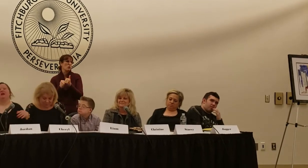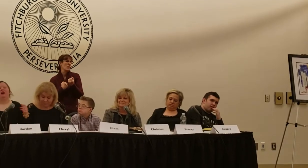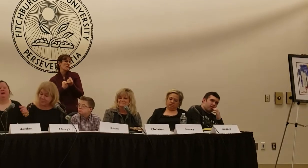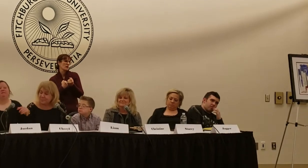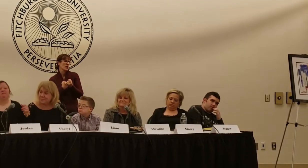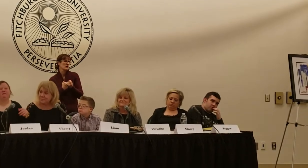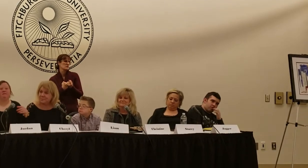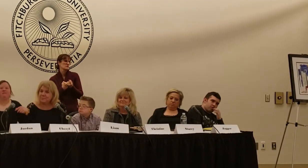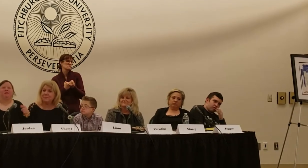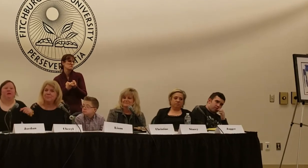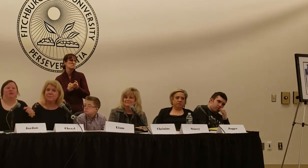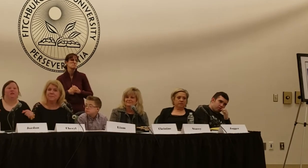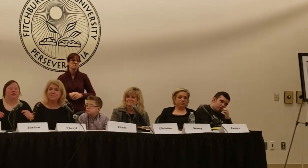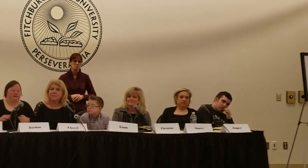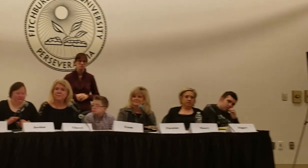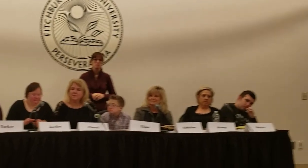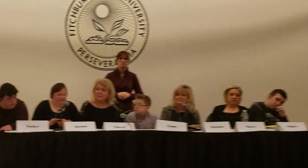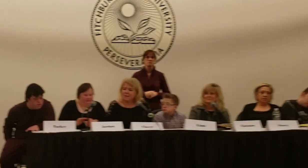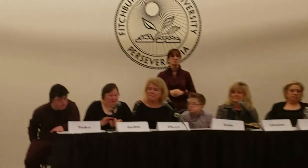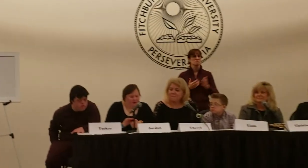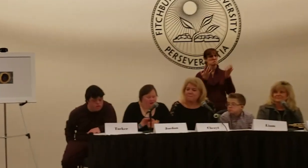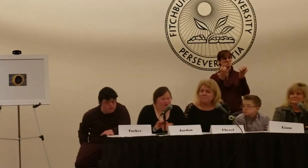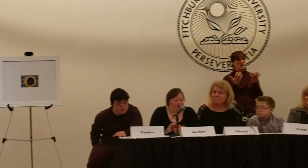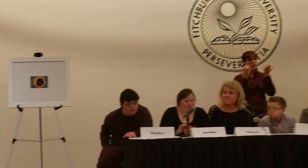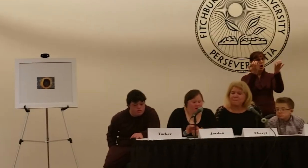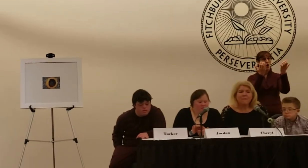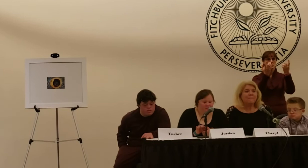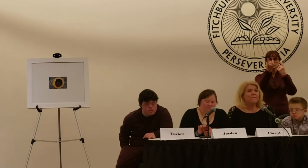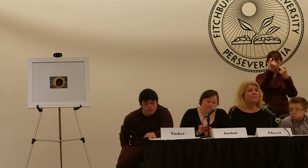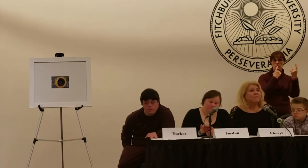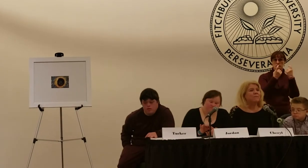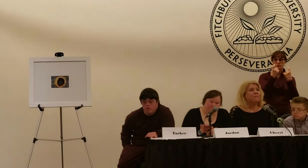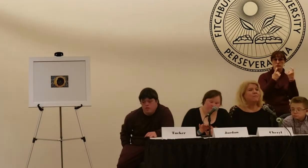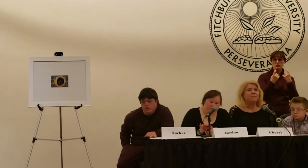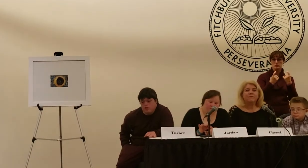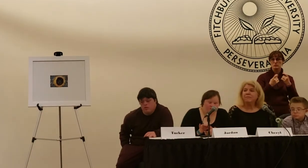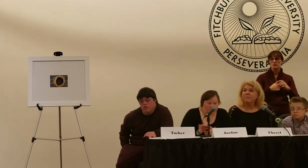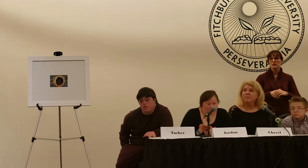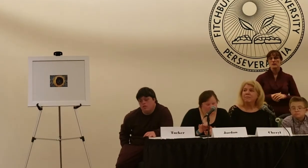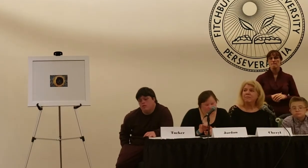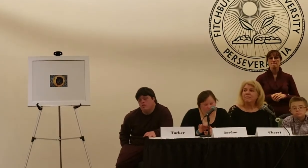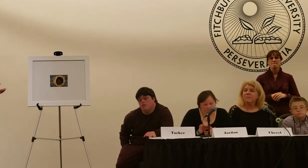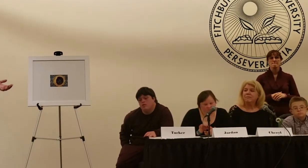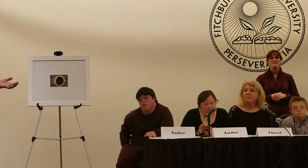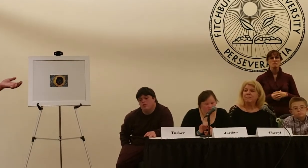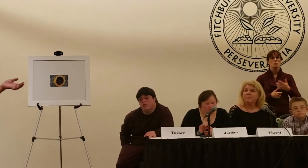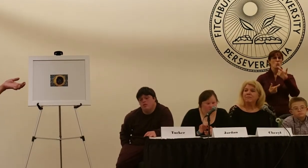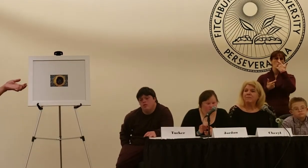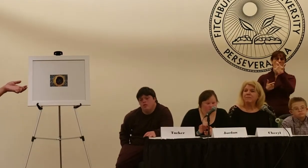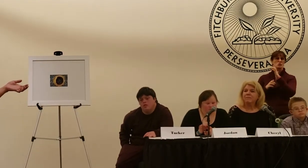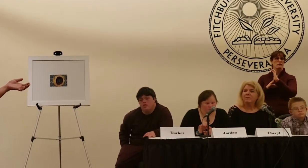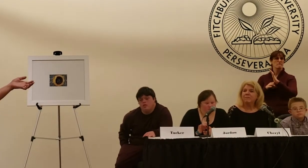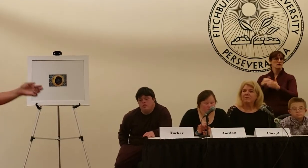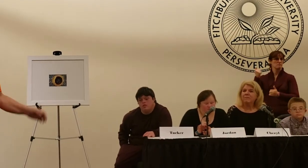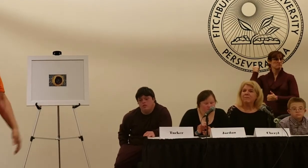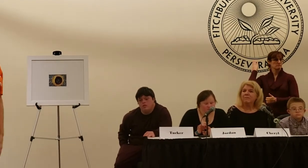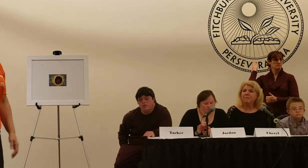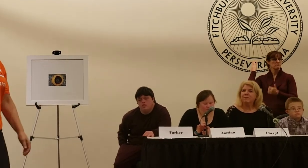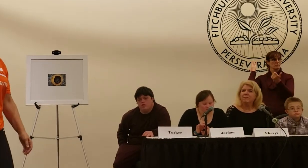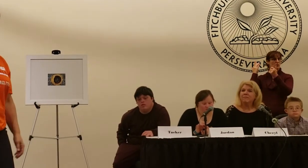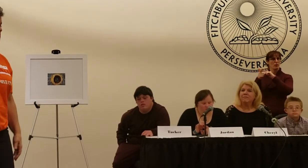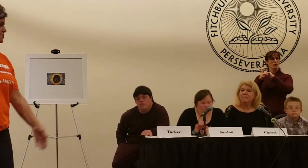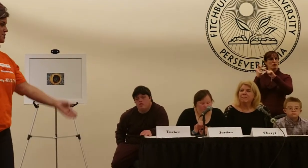Great. So does anybody have any questions for the panel? So we heard the film, we saw those